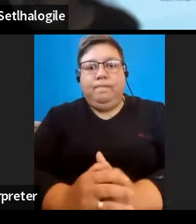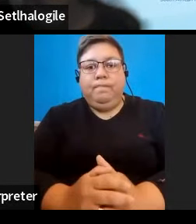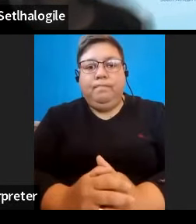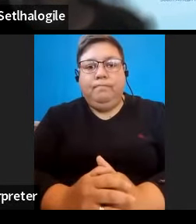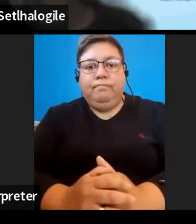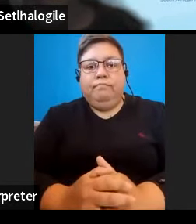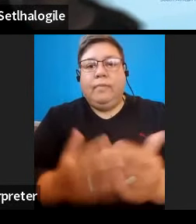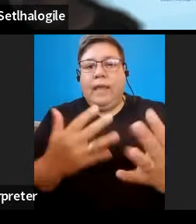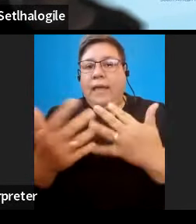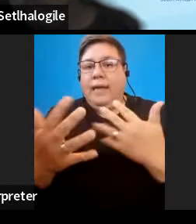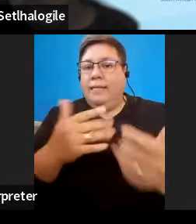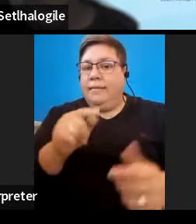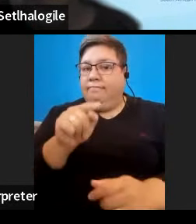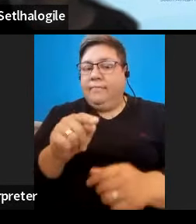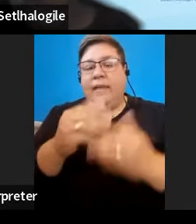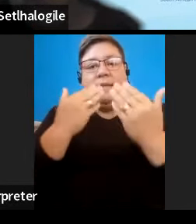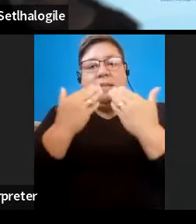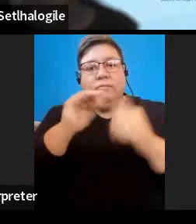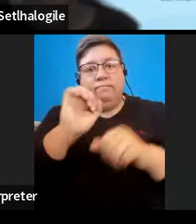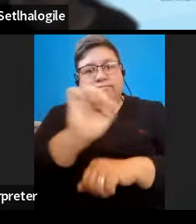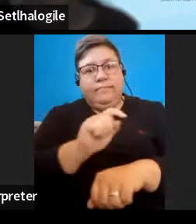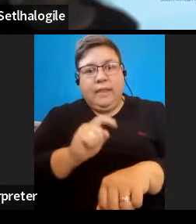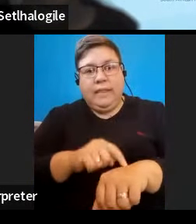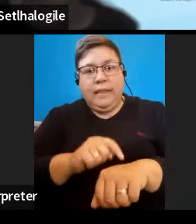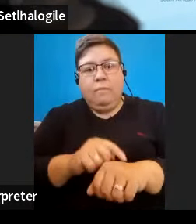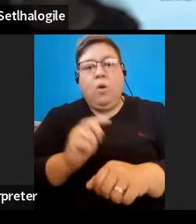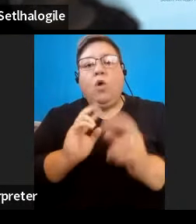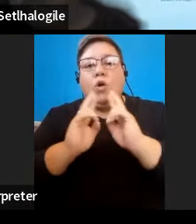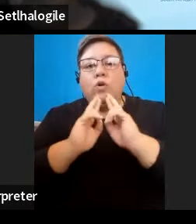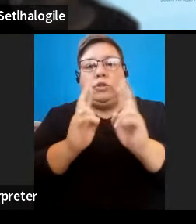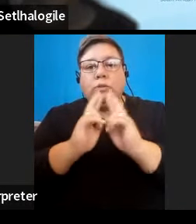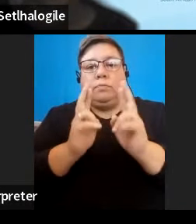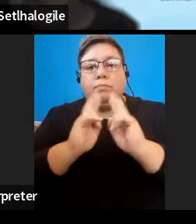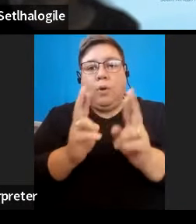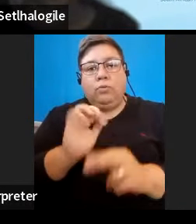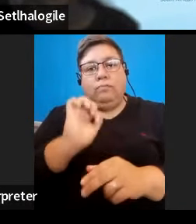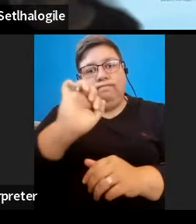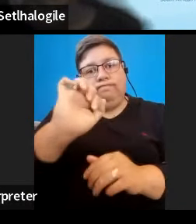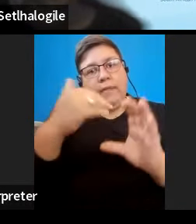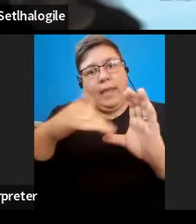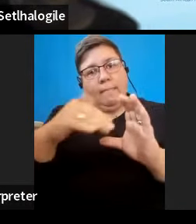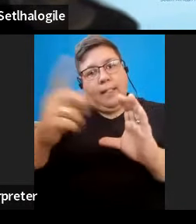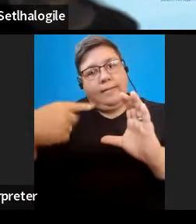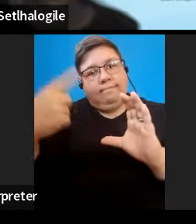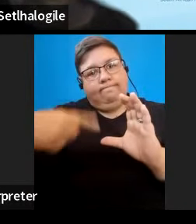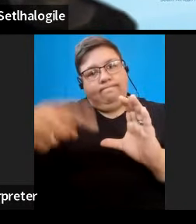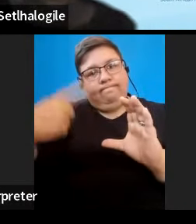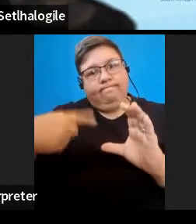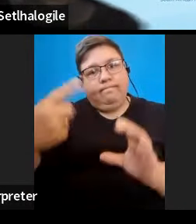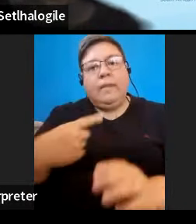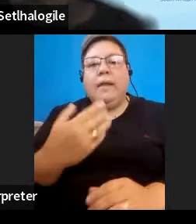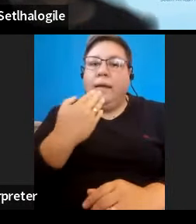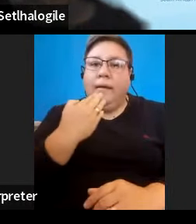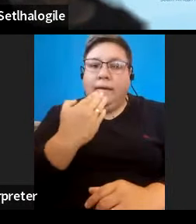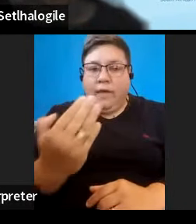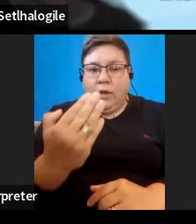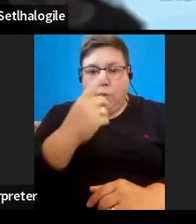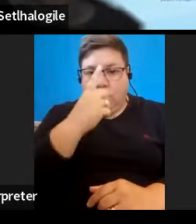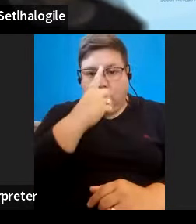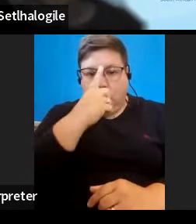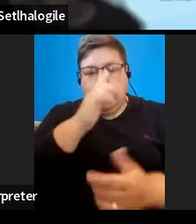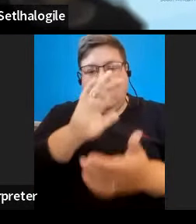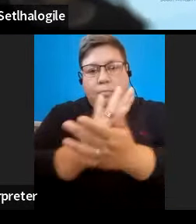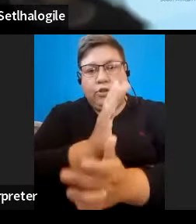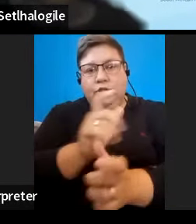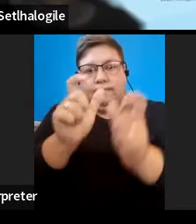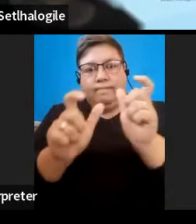we appreciate your time and we'll respond to some of your responses on the emails that you have shared with us. Thank you very much. We appreciate, and back